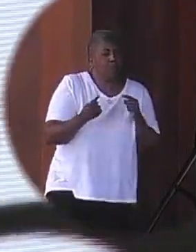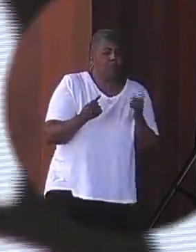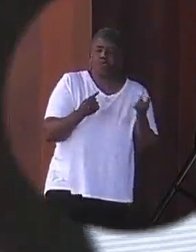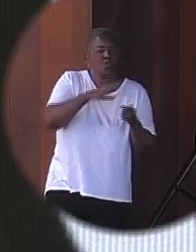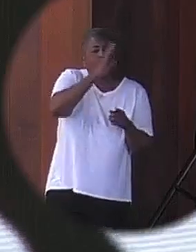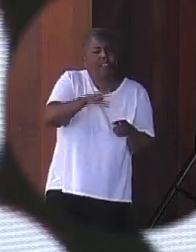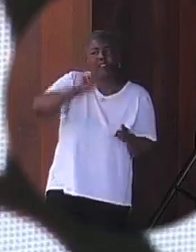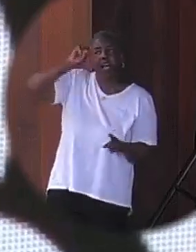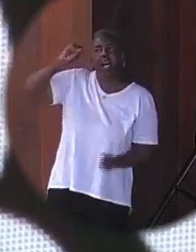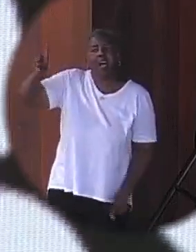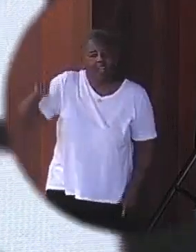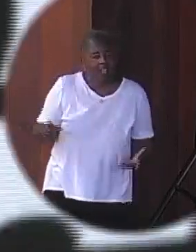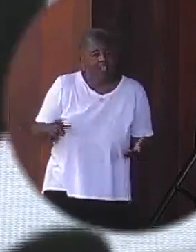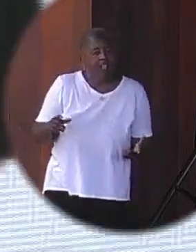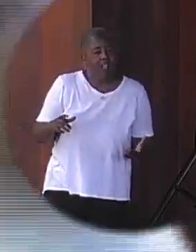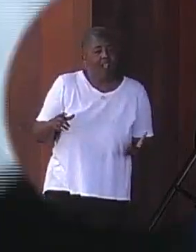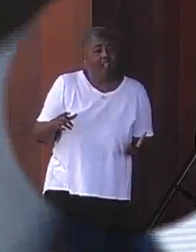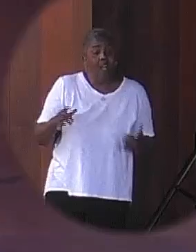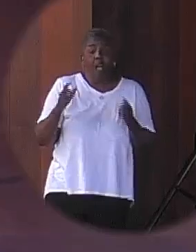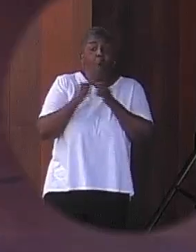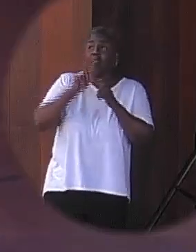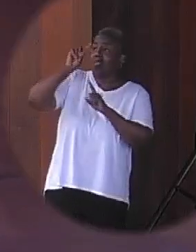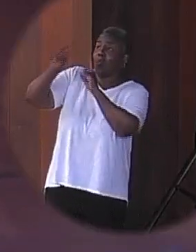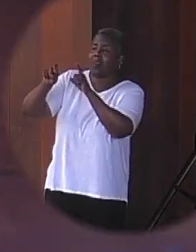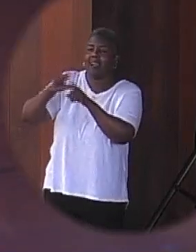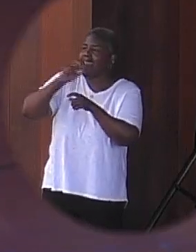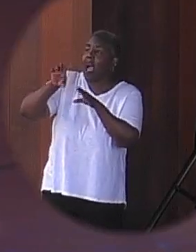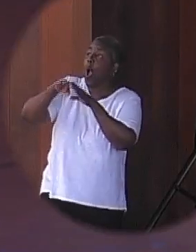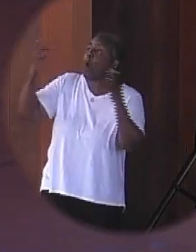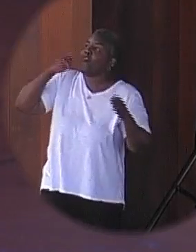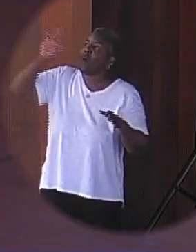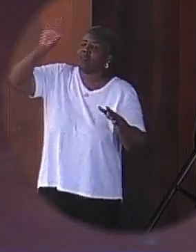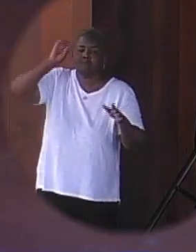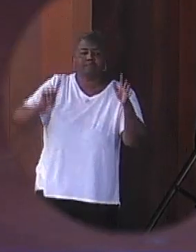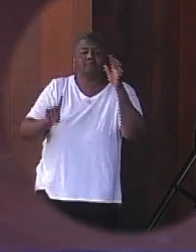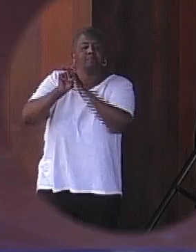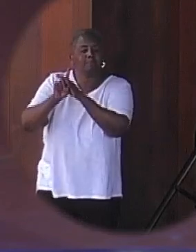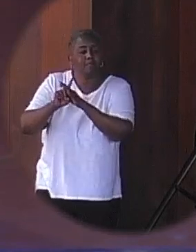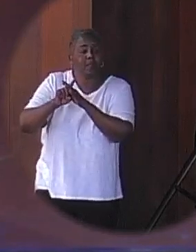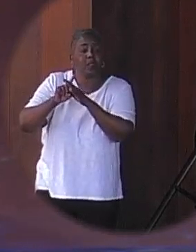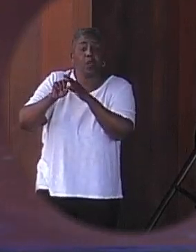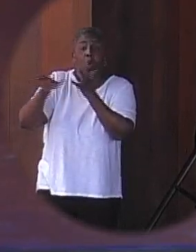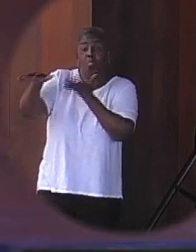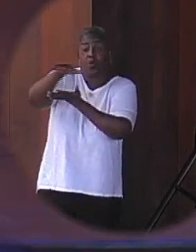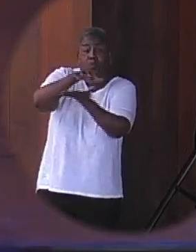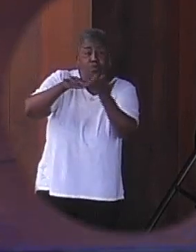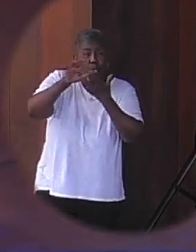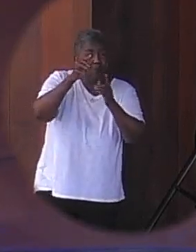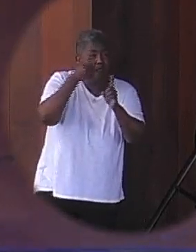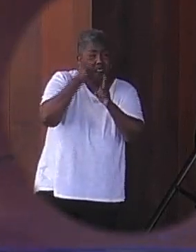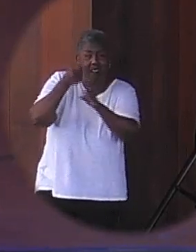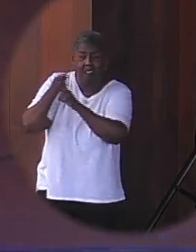the question. And without the question, you won't be open to the revelation. So the storm has come to cause